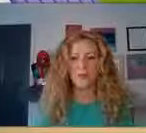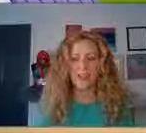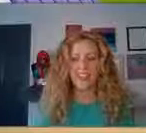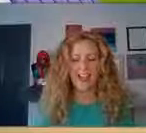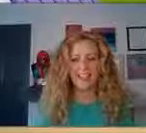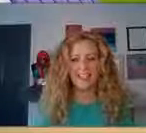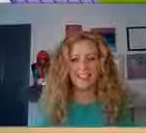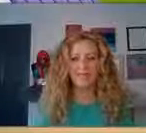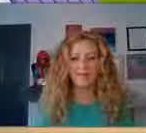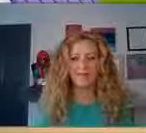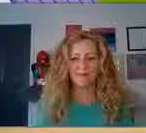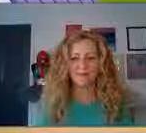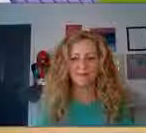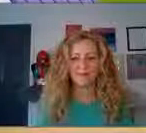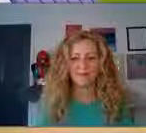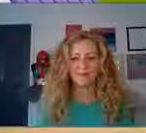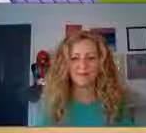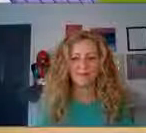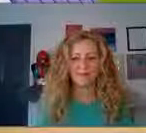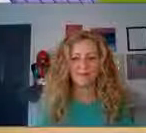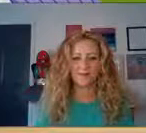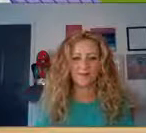That sure was nice.